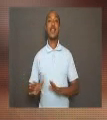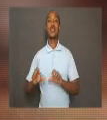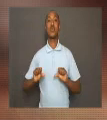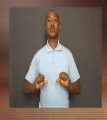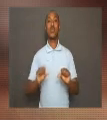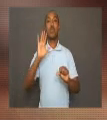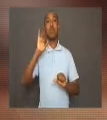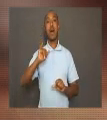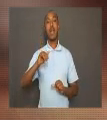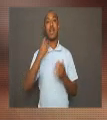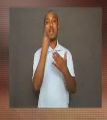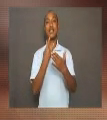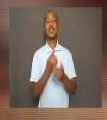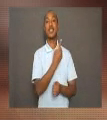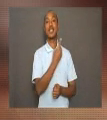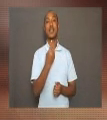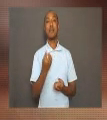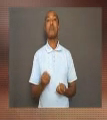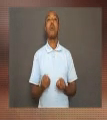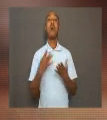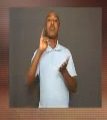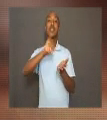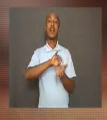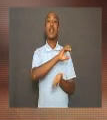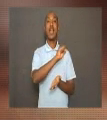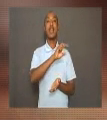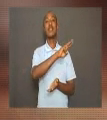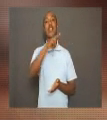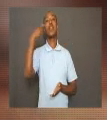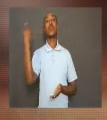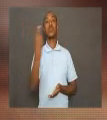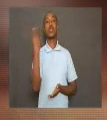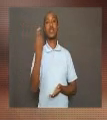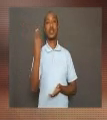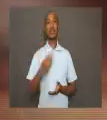continue by listing some more salts and their uses.